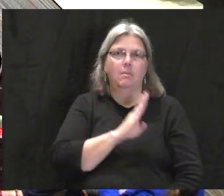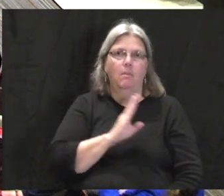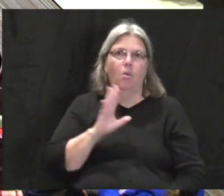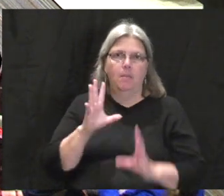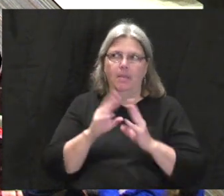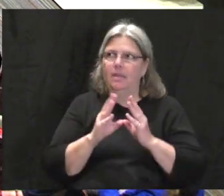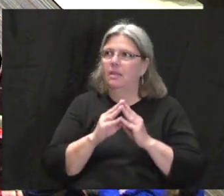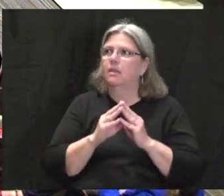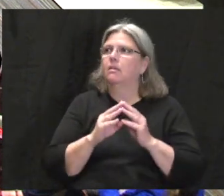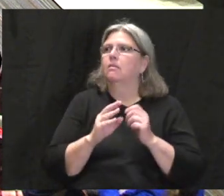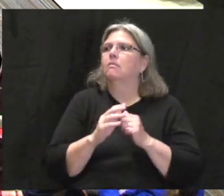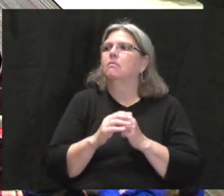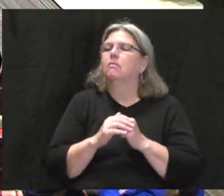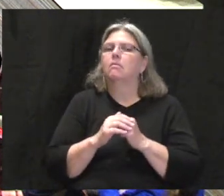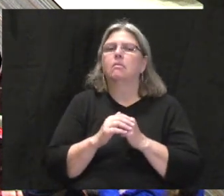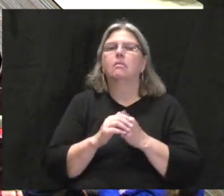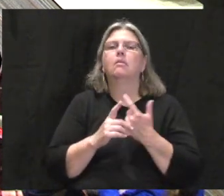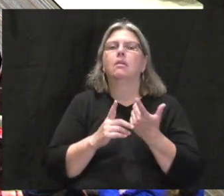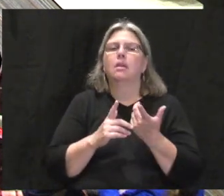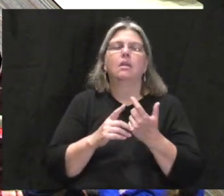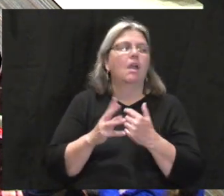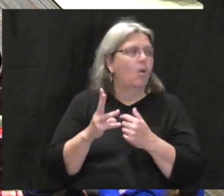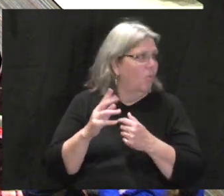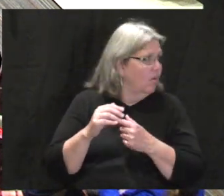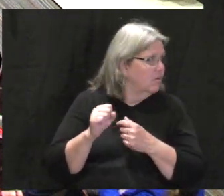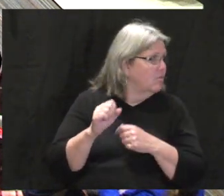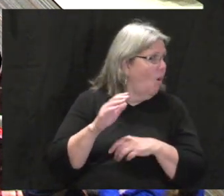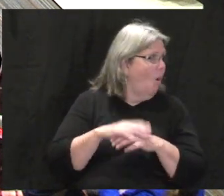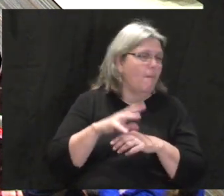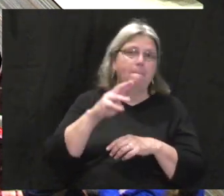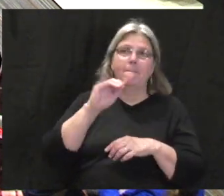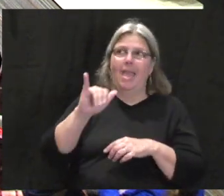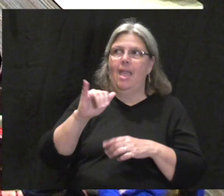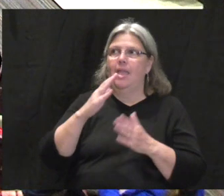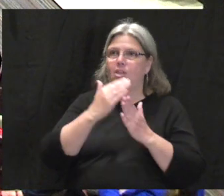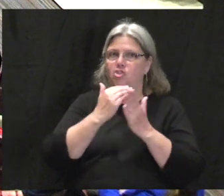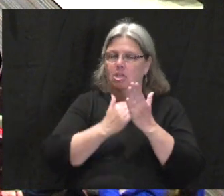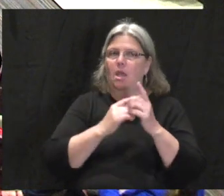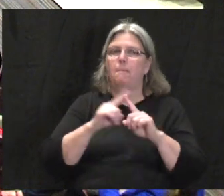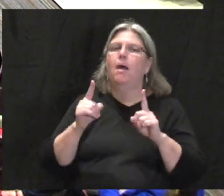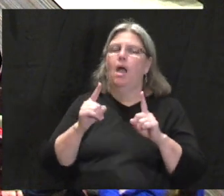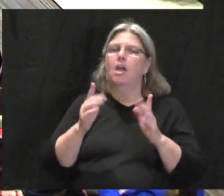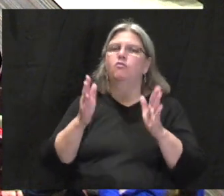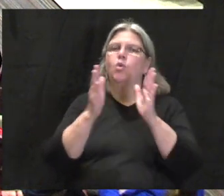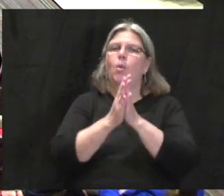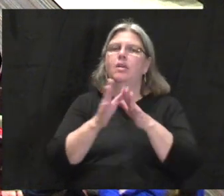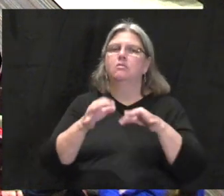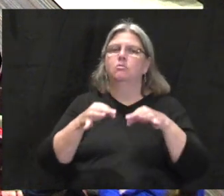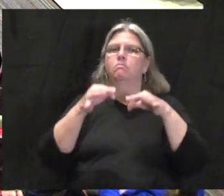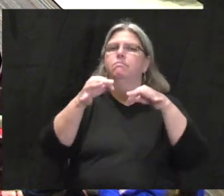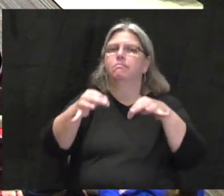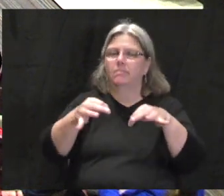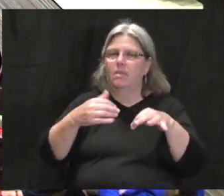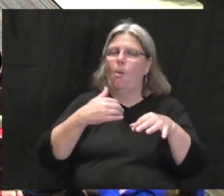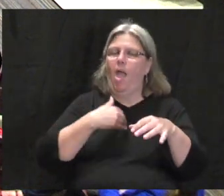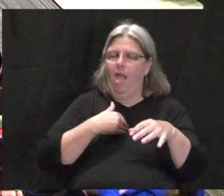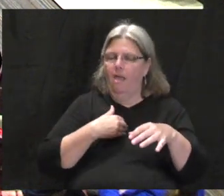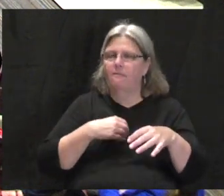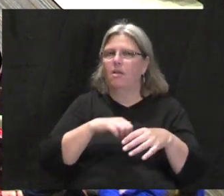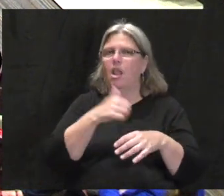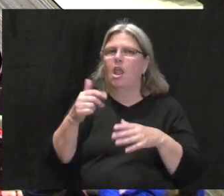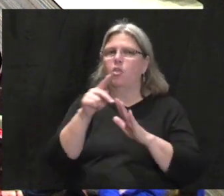scheduled for this week at some point, Mr. Thomas. Yeah. Tomorrow at 2. Thank you, Ms. Bannister. Yes, tomorrow at